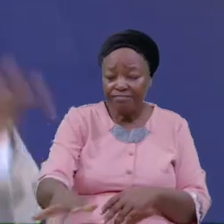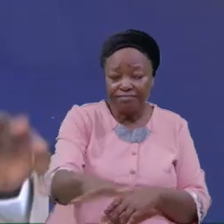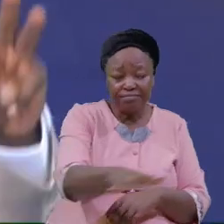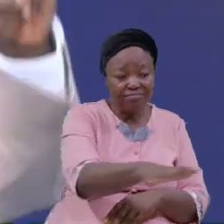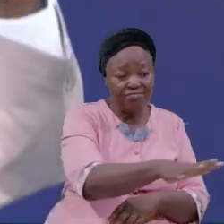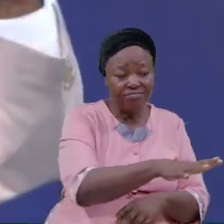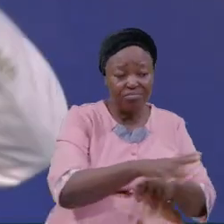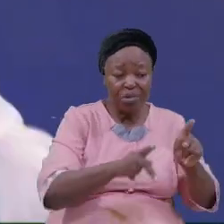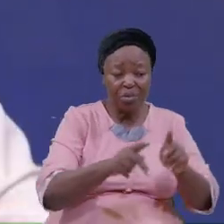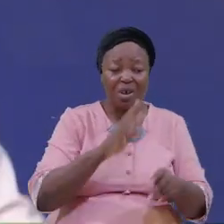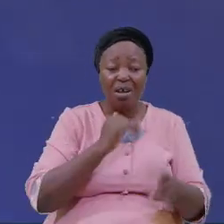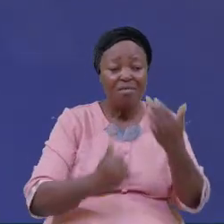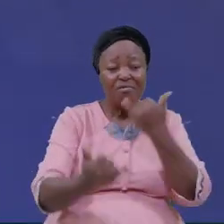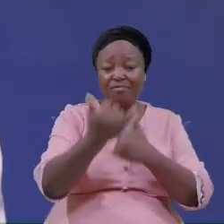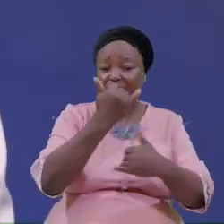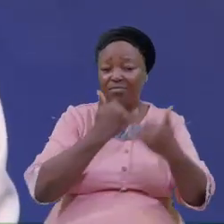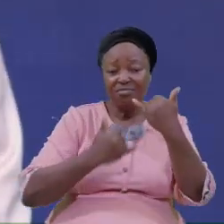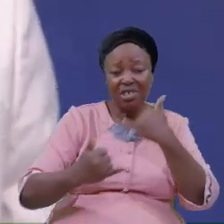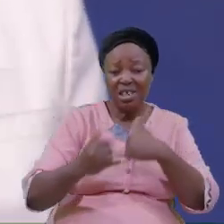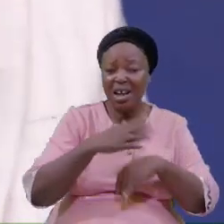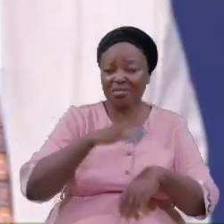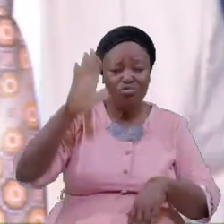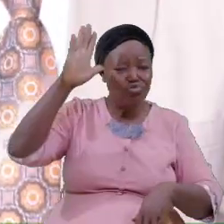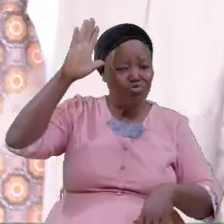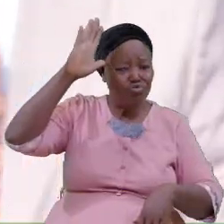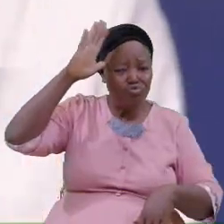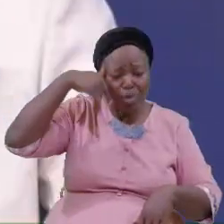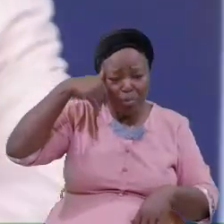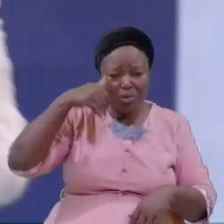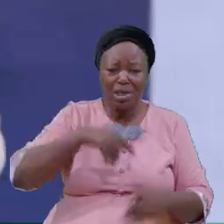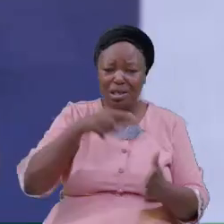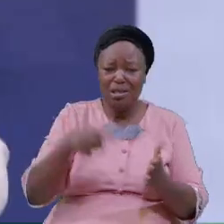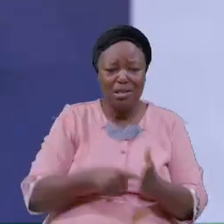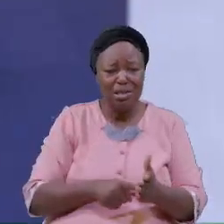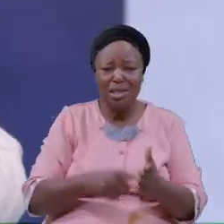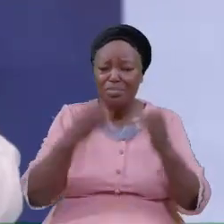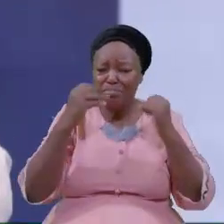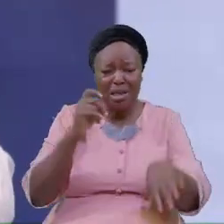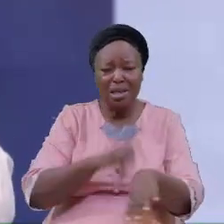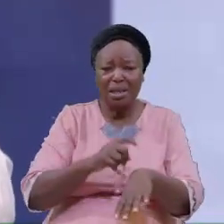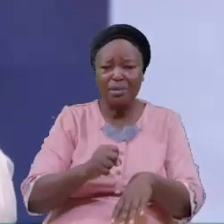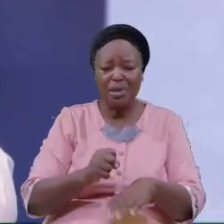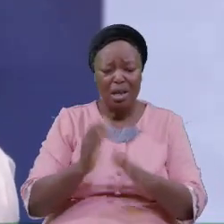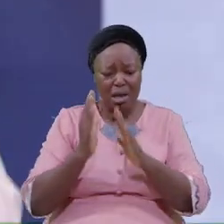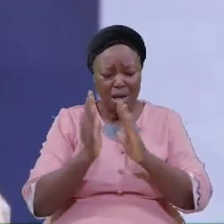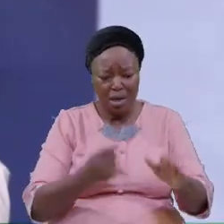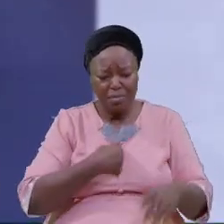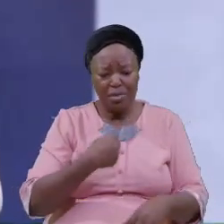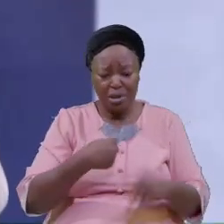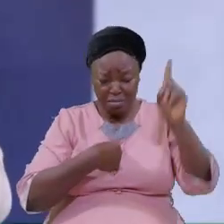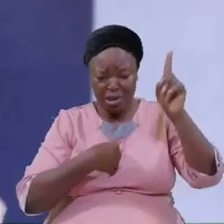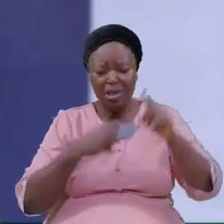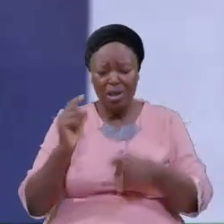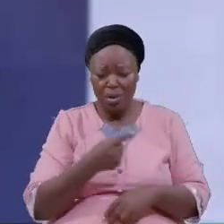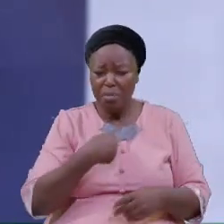and rebelled these 10 times. Leave me alone. I'll wipe them off